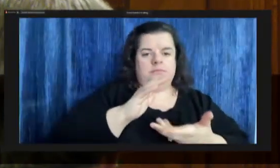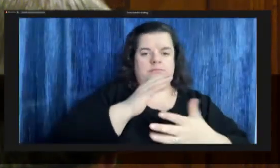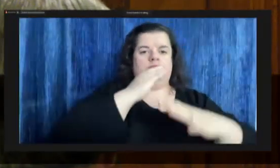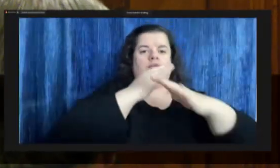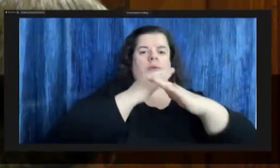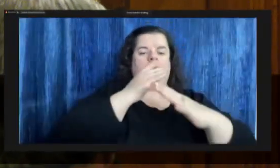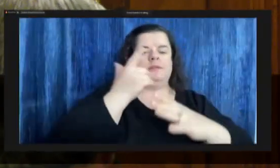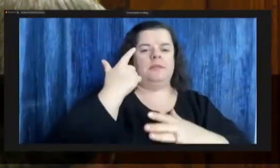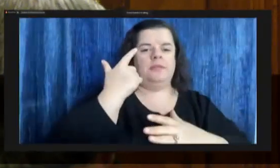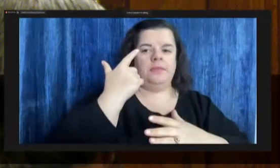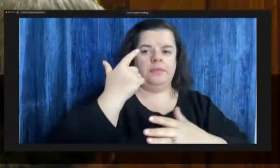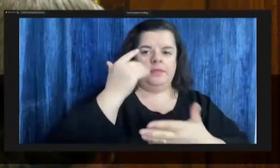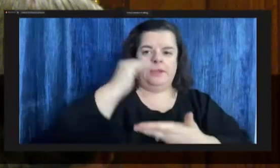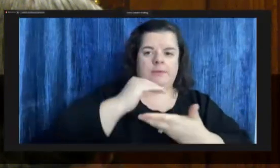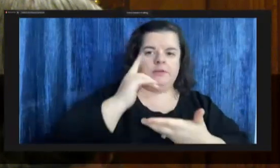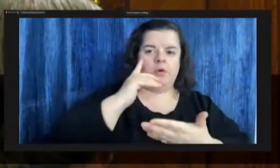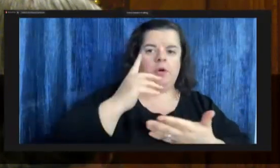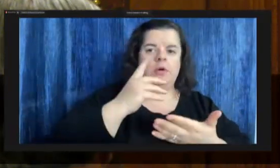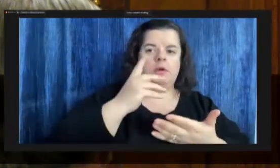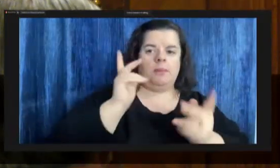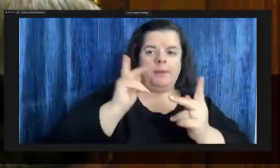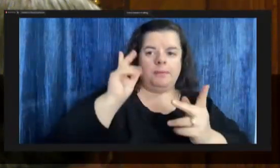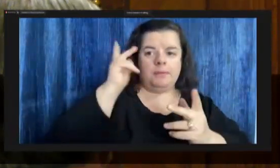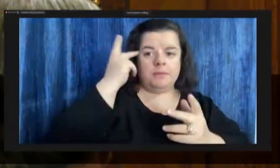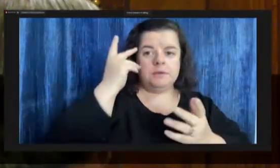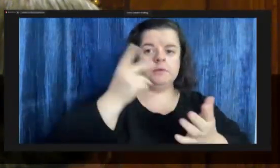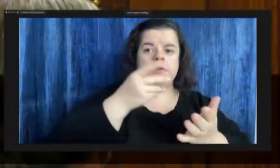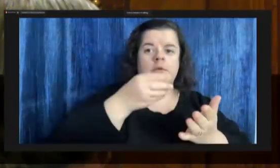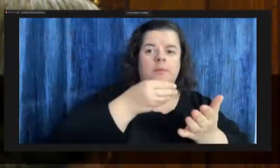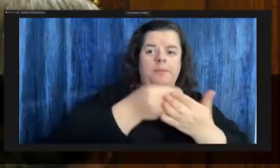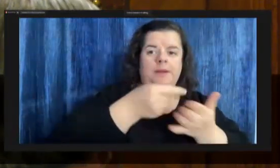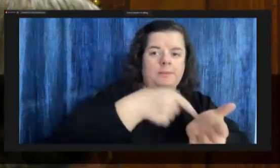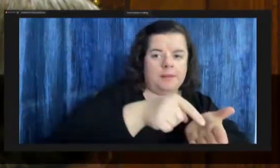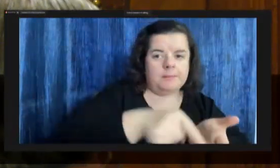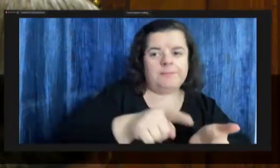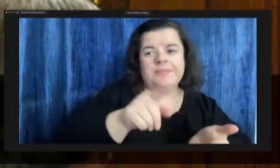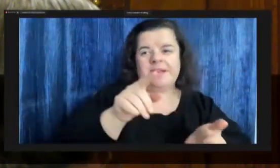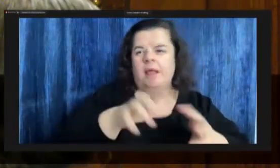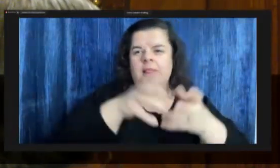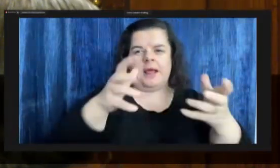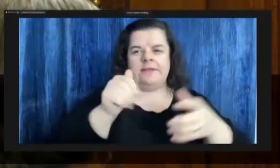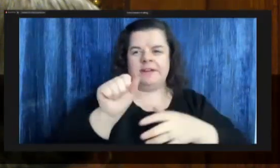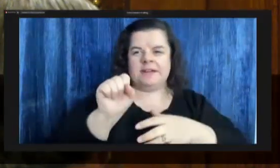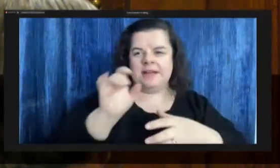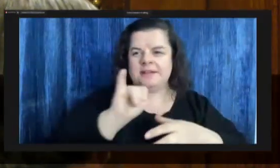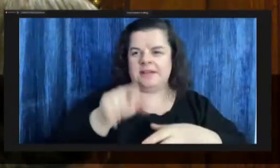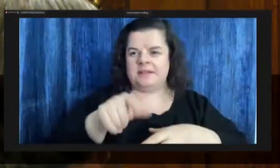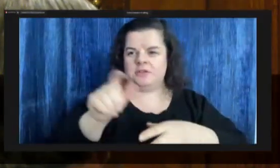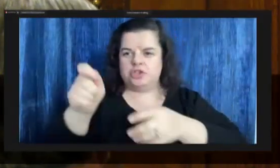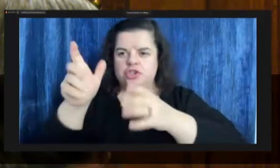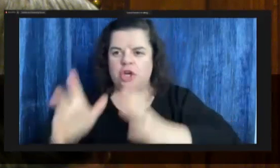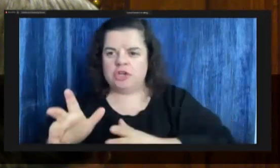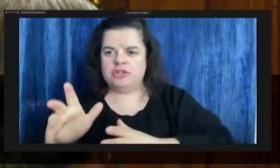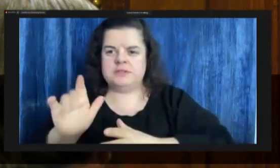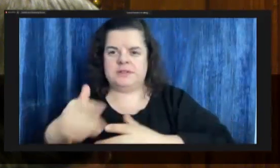lots of case law about this when it comes to judges, you know, and as you could imagine, judges usually rule in a favor that